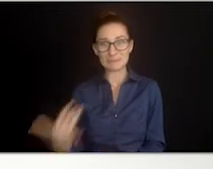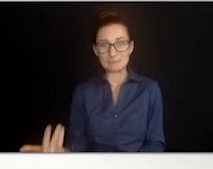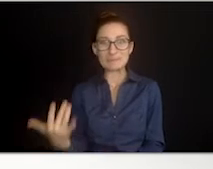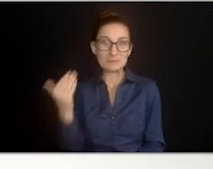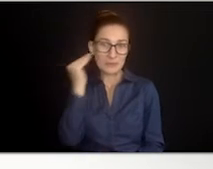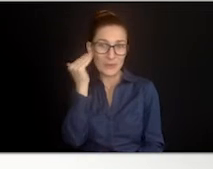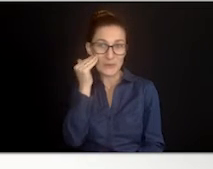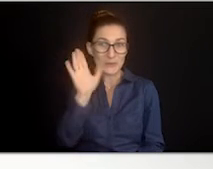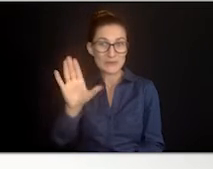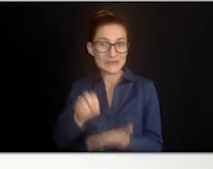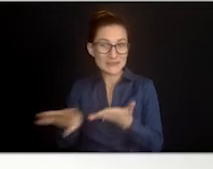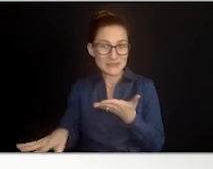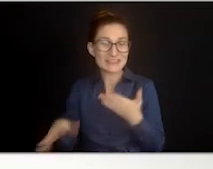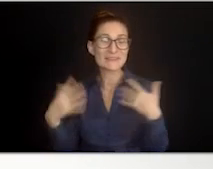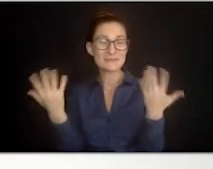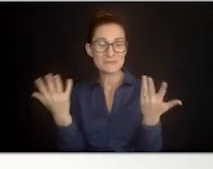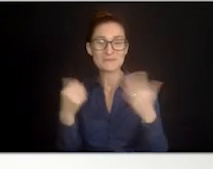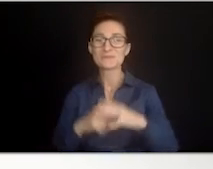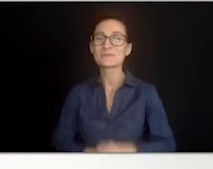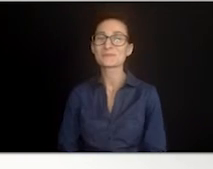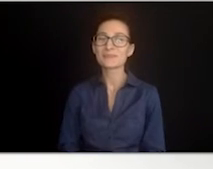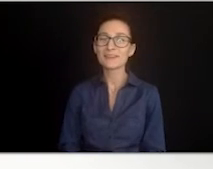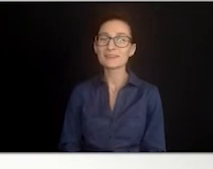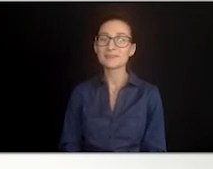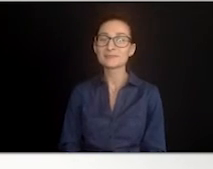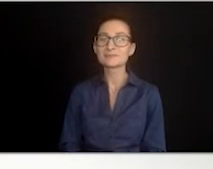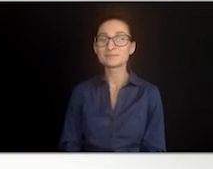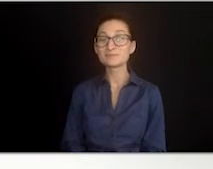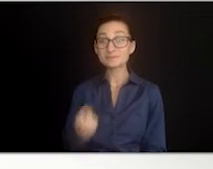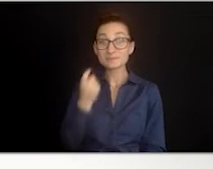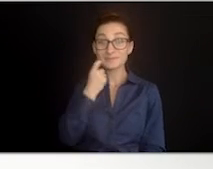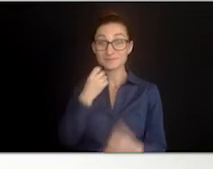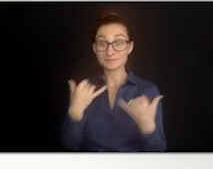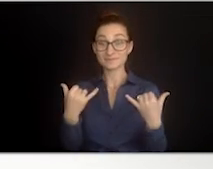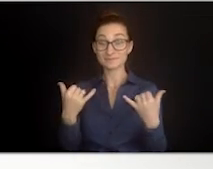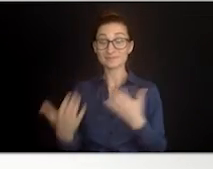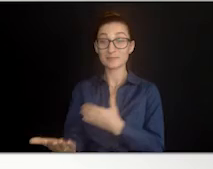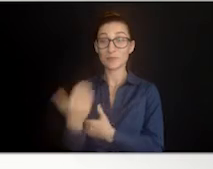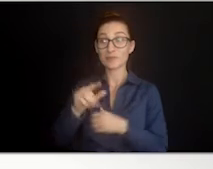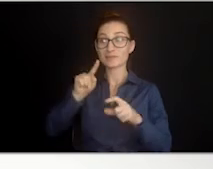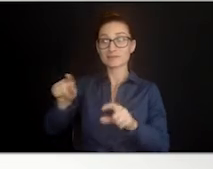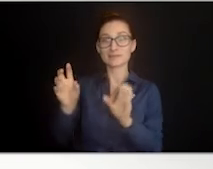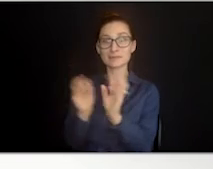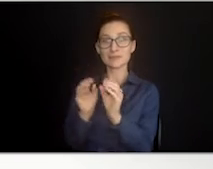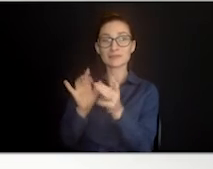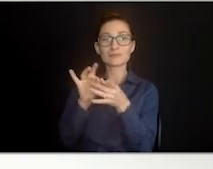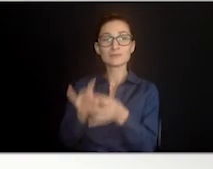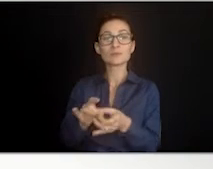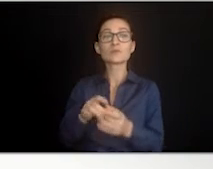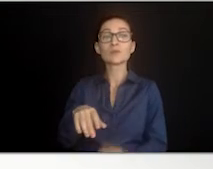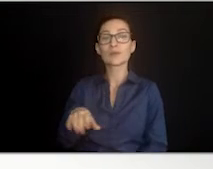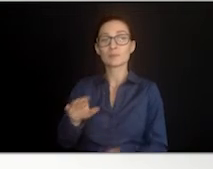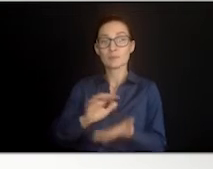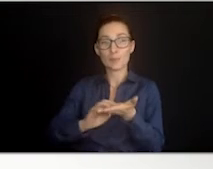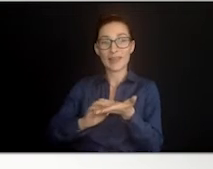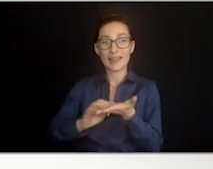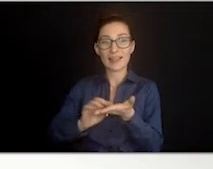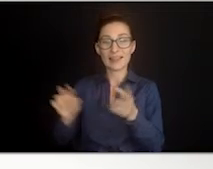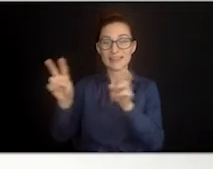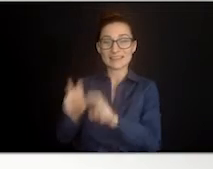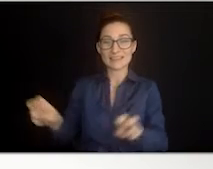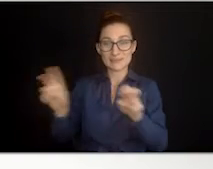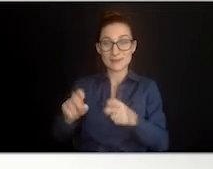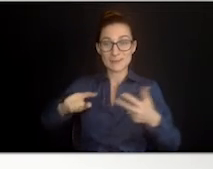And then we also, just this morning, I was at a meeting on Braille assessments. And so any